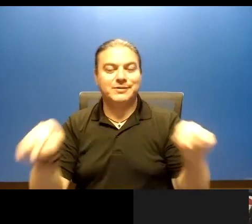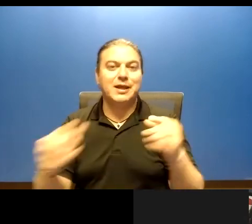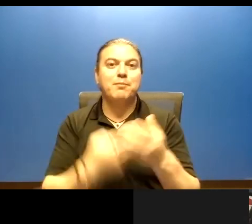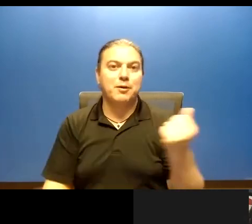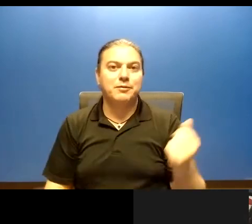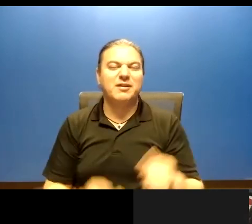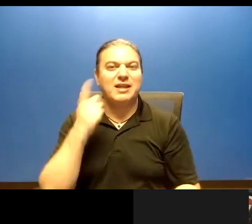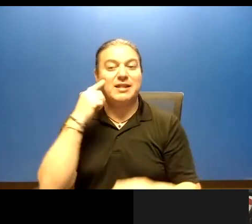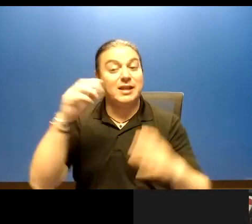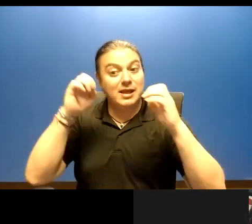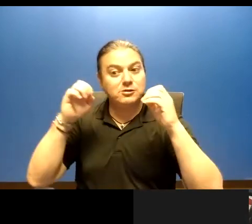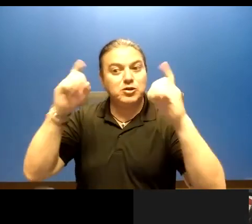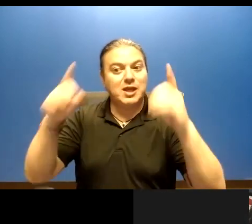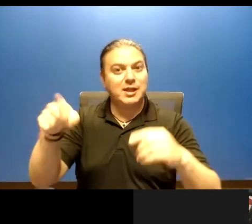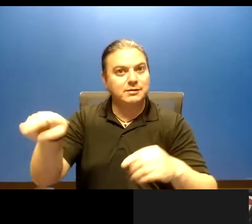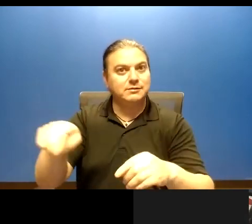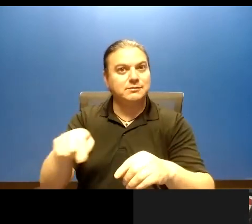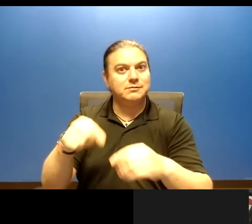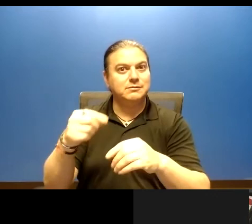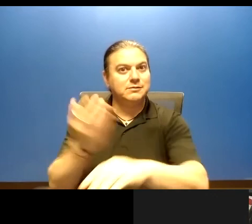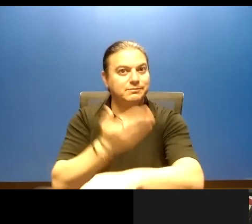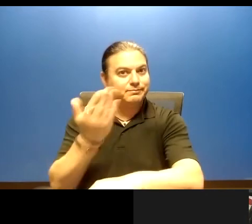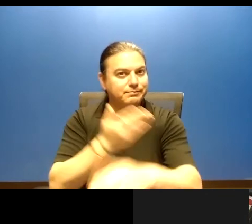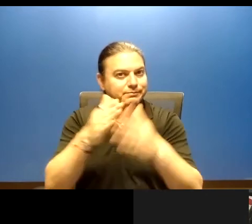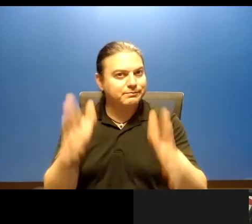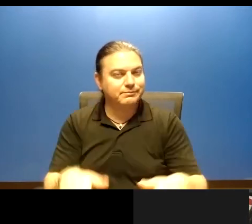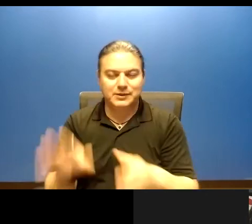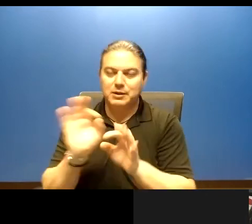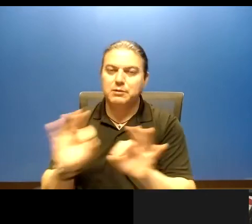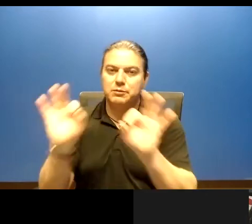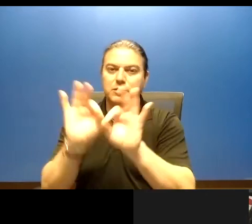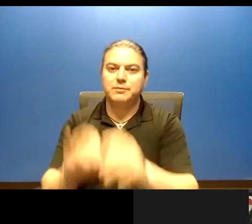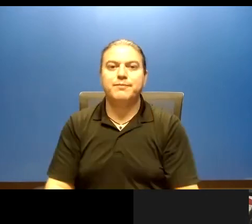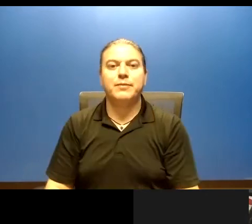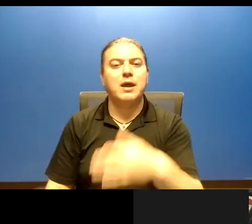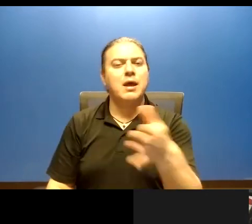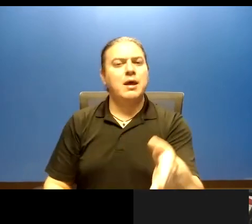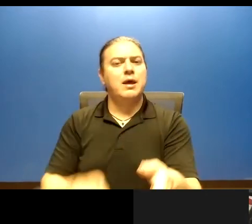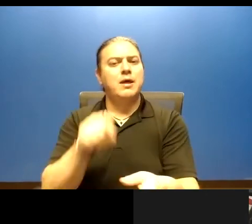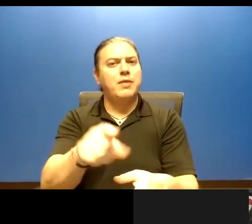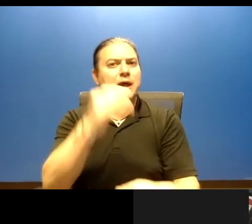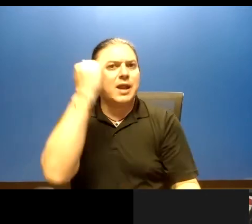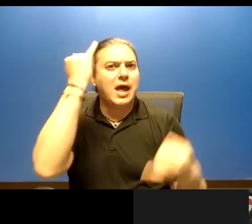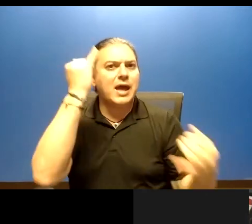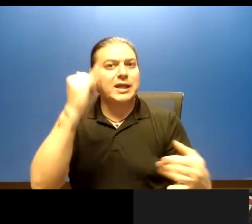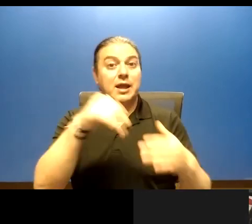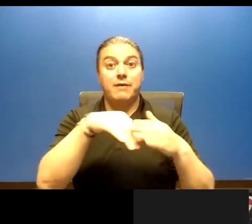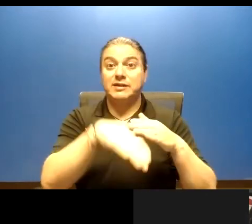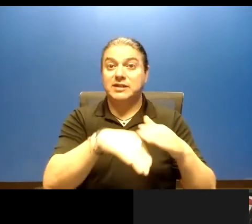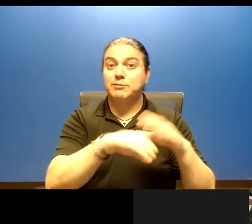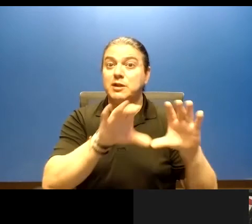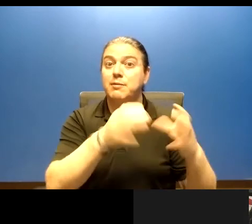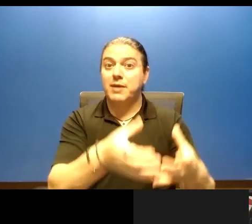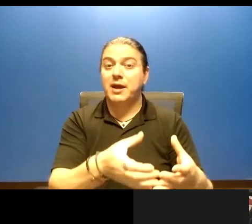here. Well, and I think that idea of an accessibility pack, it's surprising that that's not done more